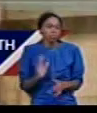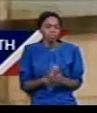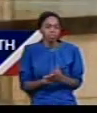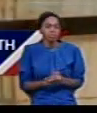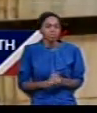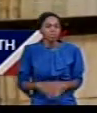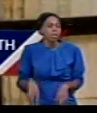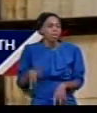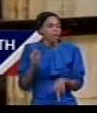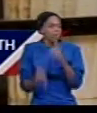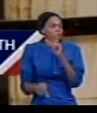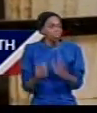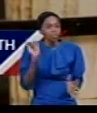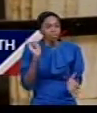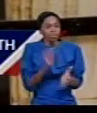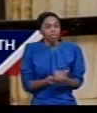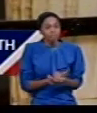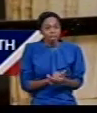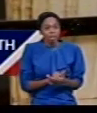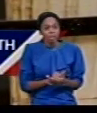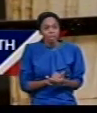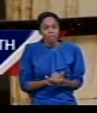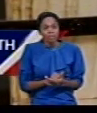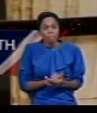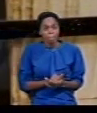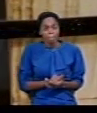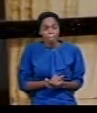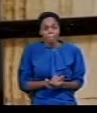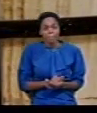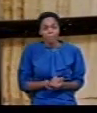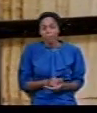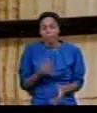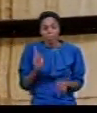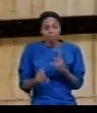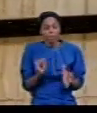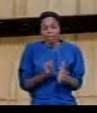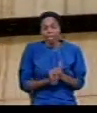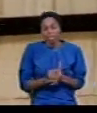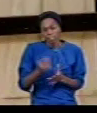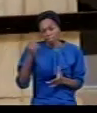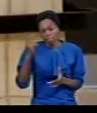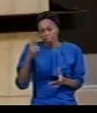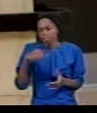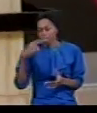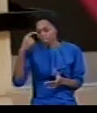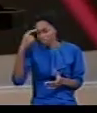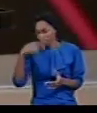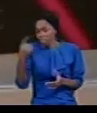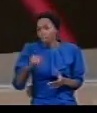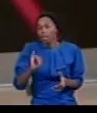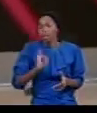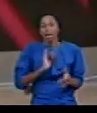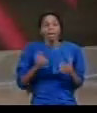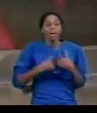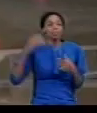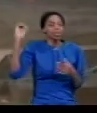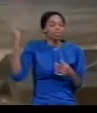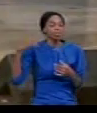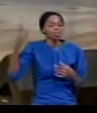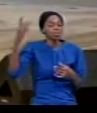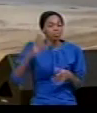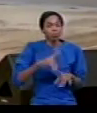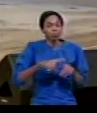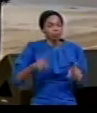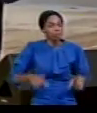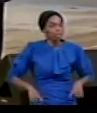who claim to have the grace of God and they live a worse life than the criminals